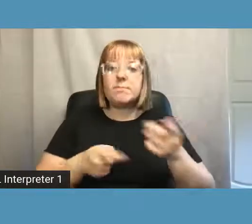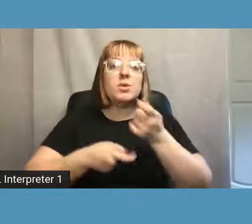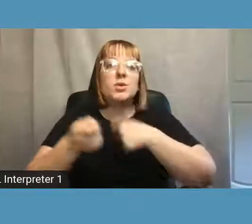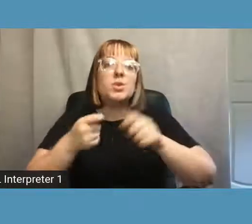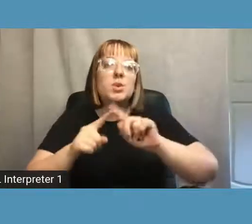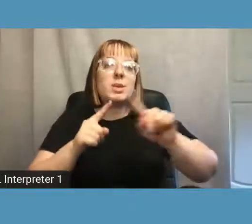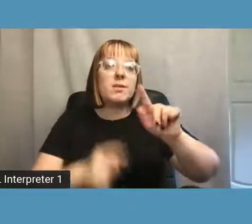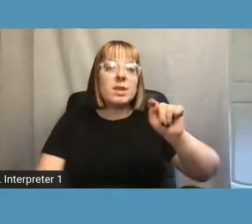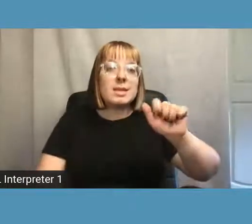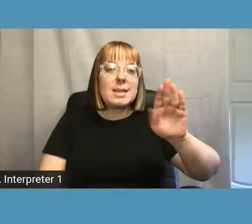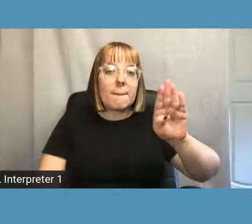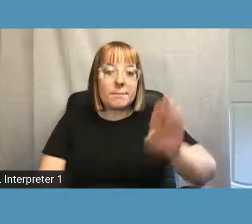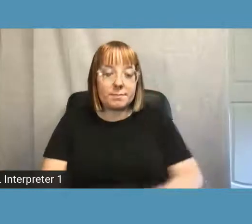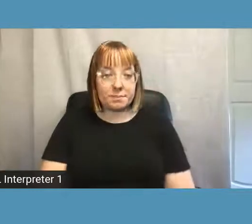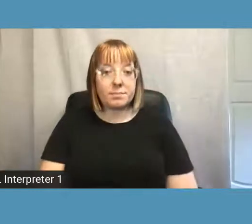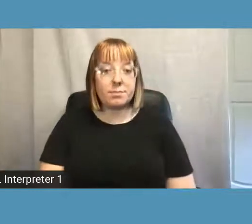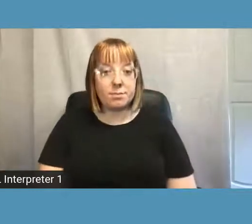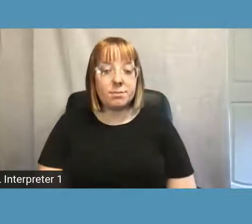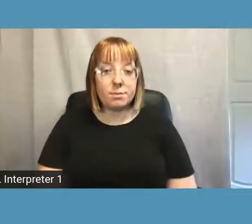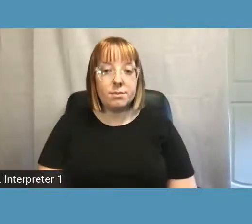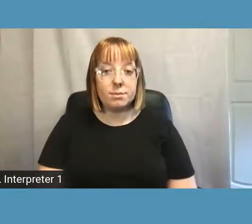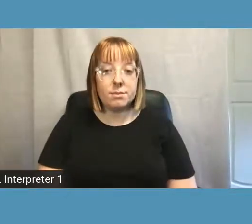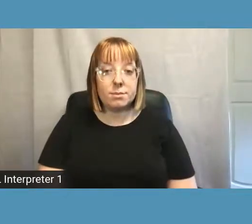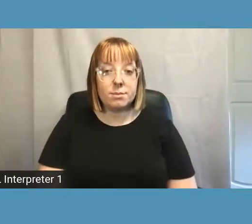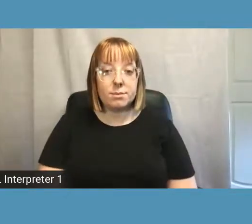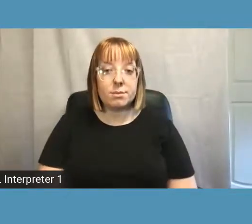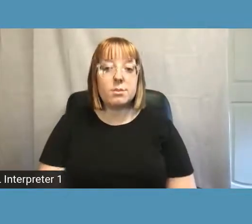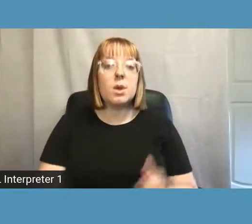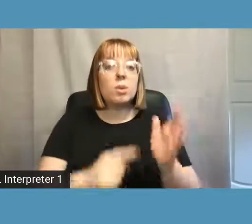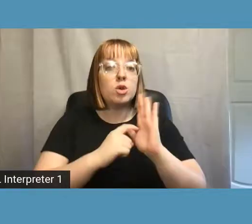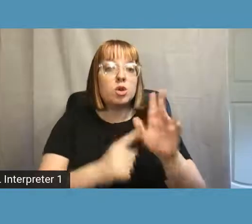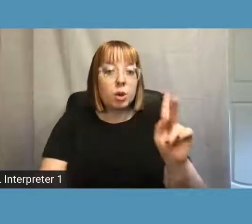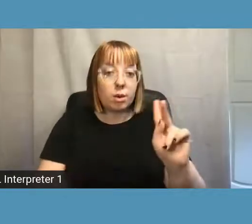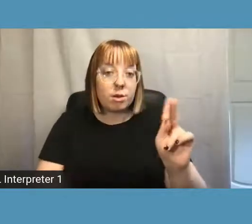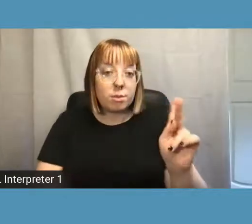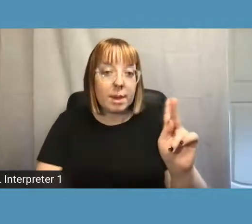switch to a different tab. So I'm going to show you Kunst Matrix now.